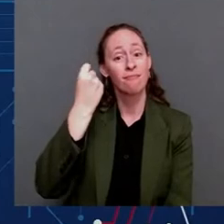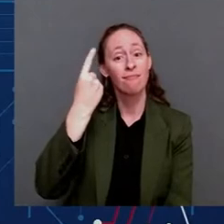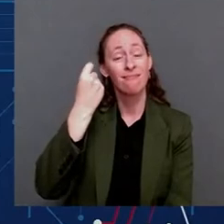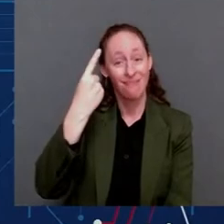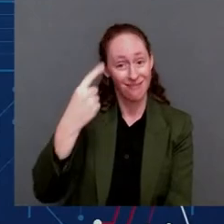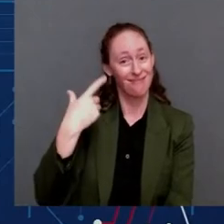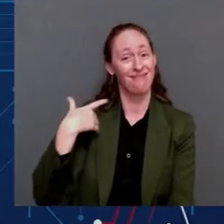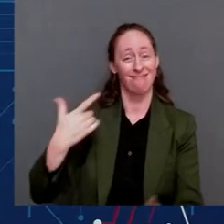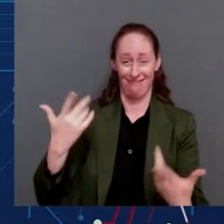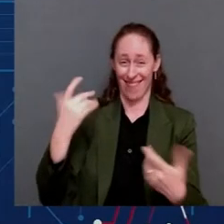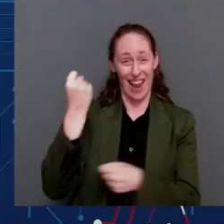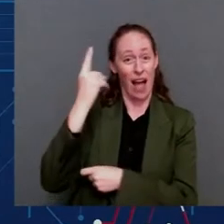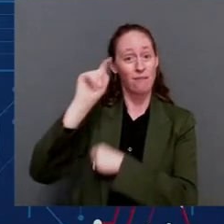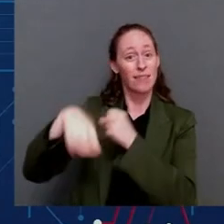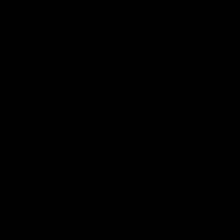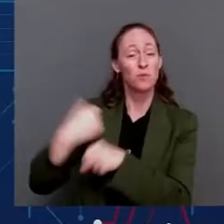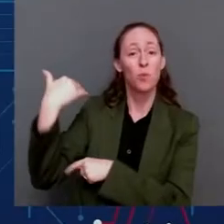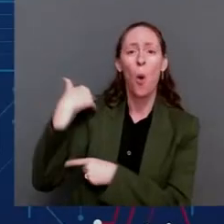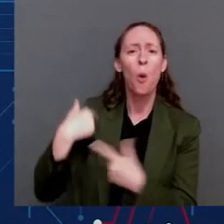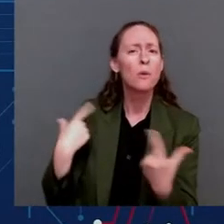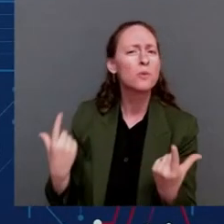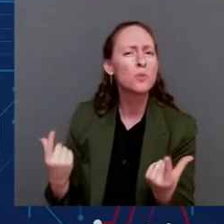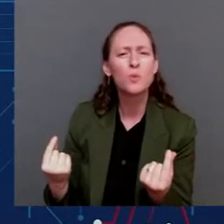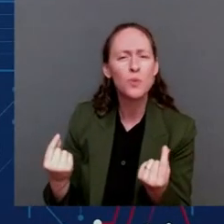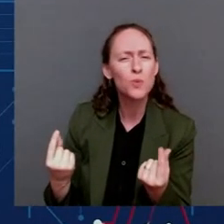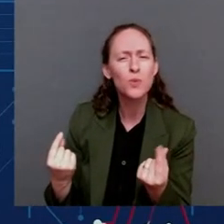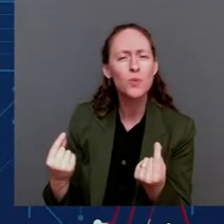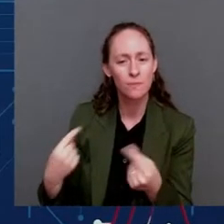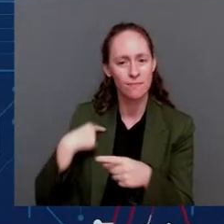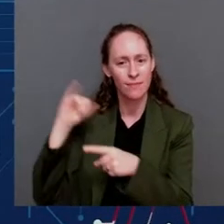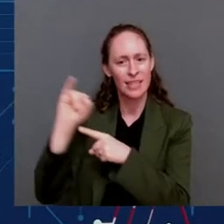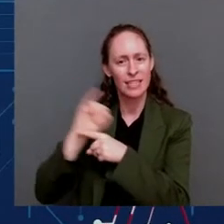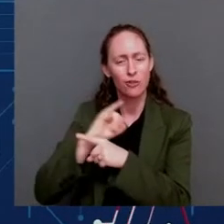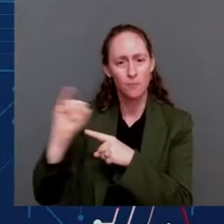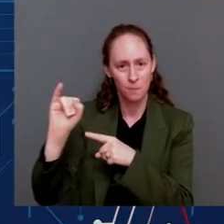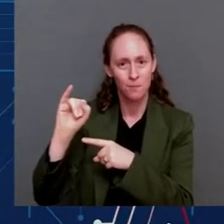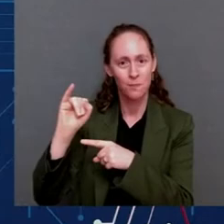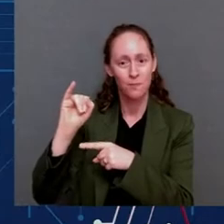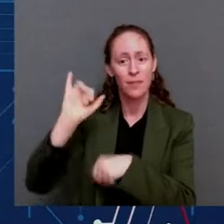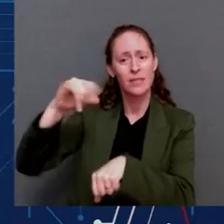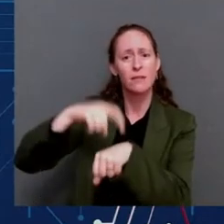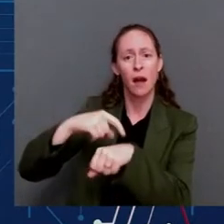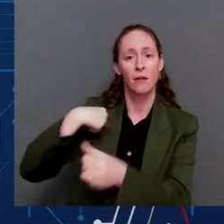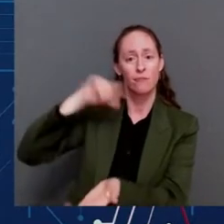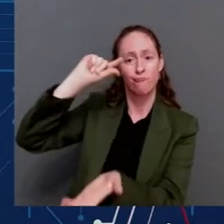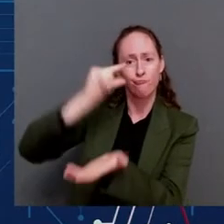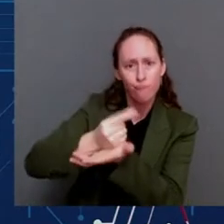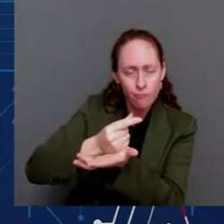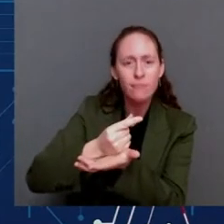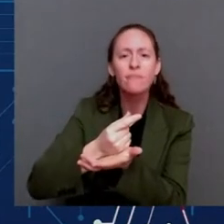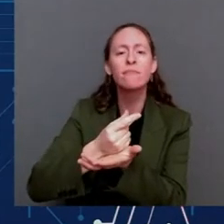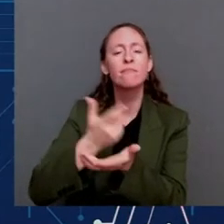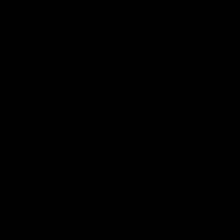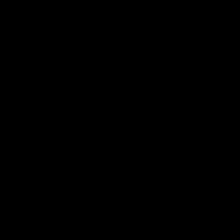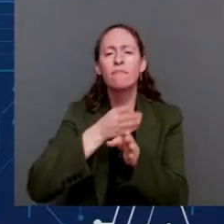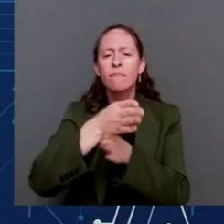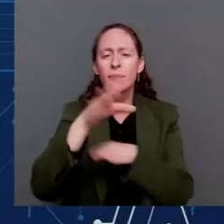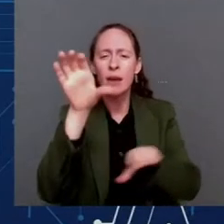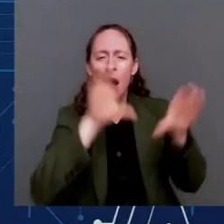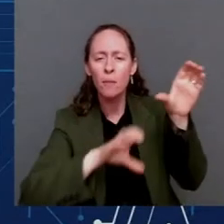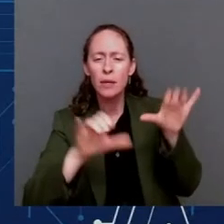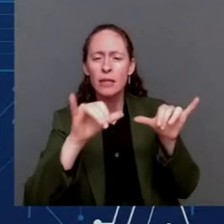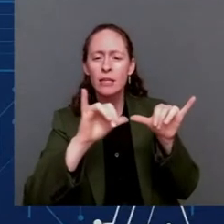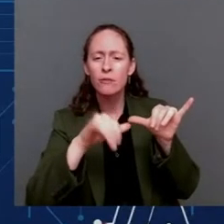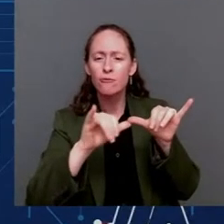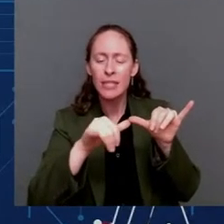my chemical engineering degree from Michigan State University, how dynamic my career path would be. Oh, I heard the go green, go